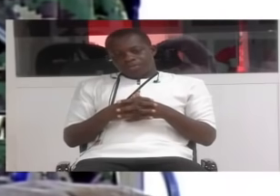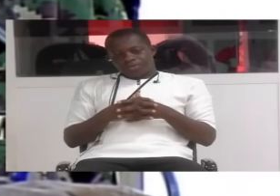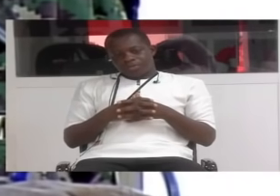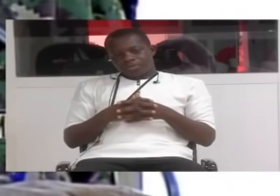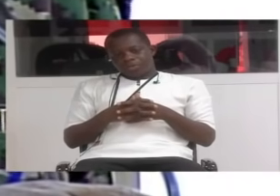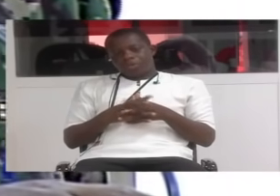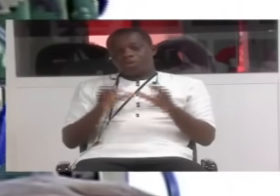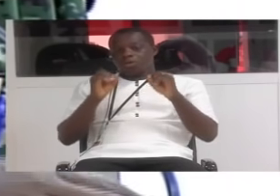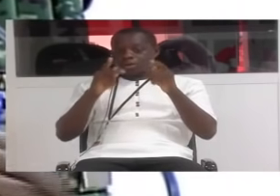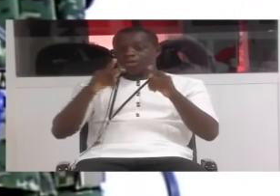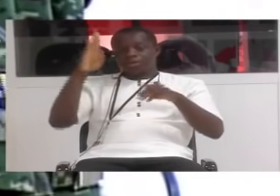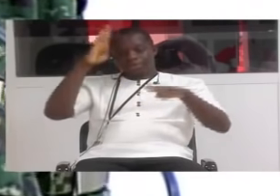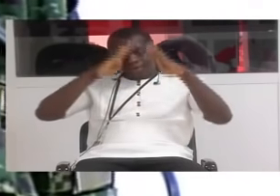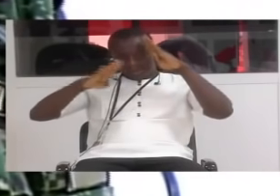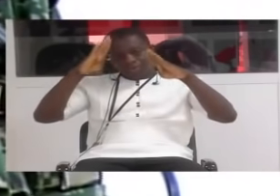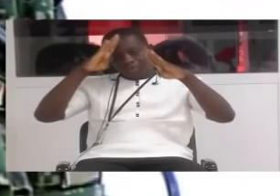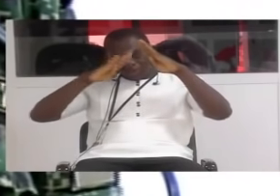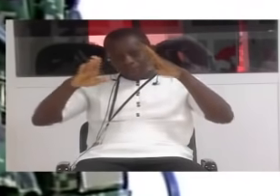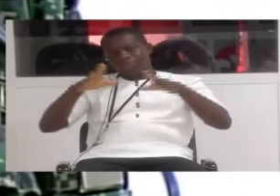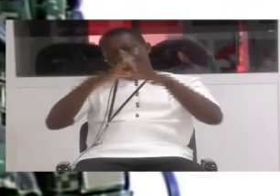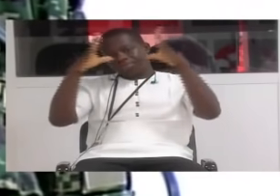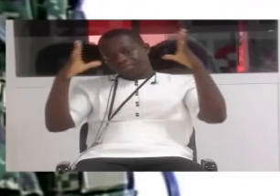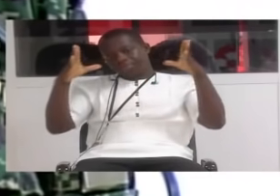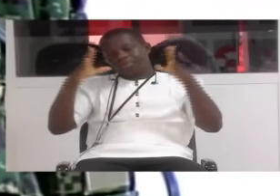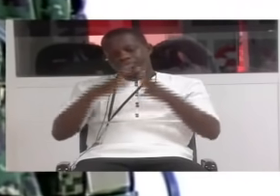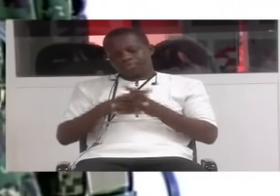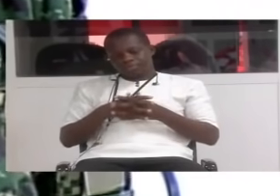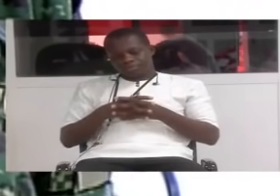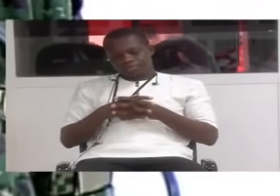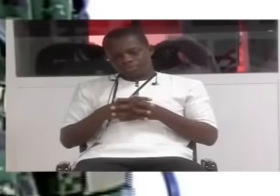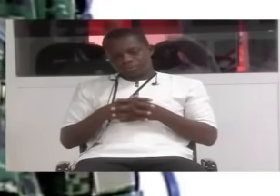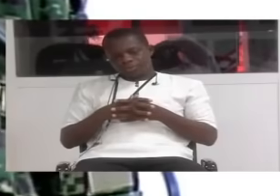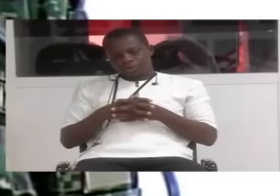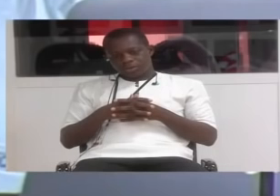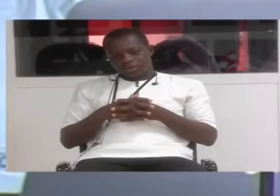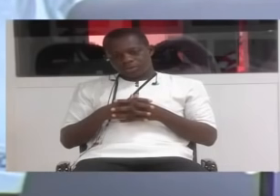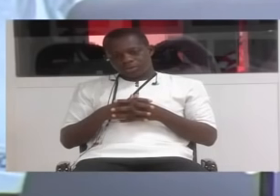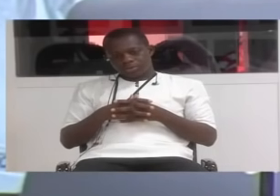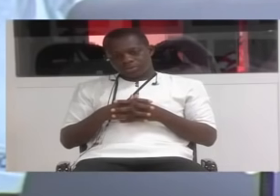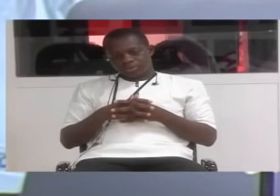Okay, thank you very much. Legi council bi ne jerejeuf.